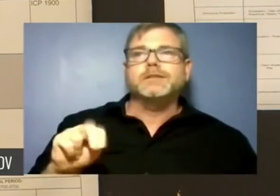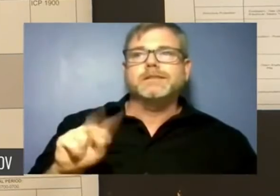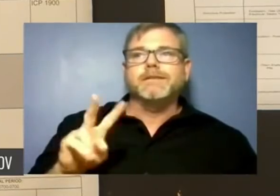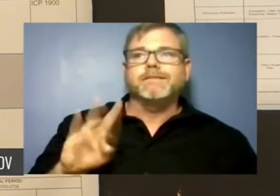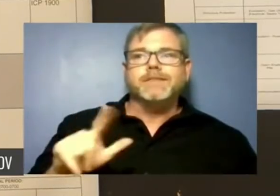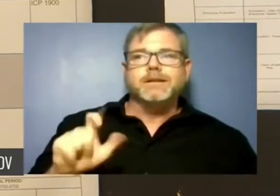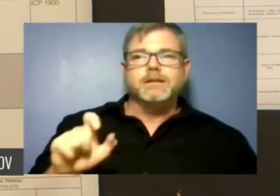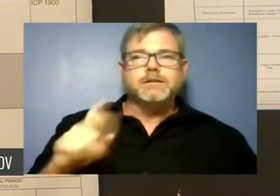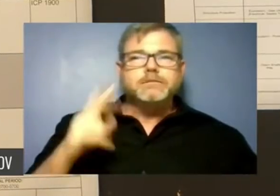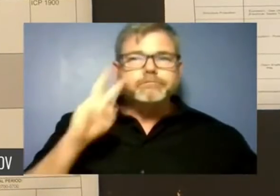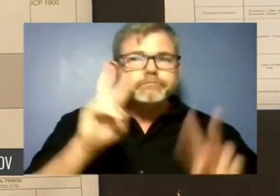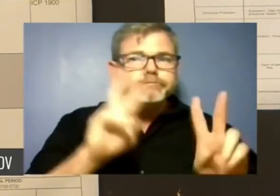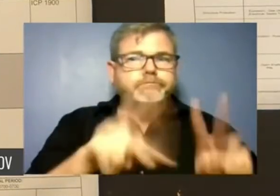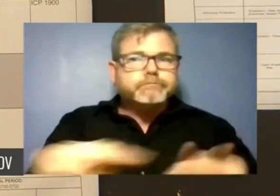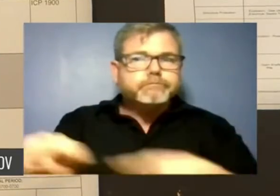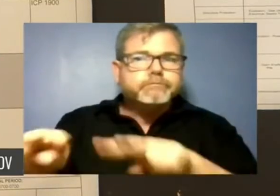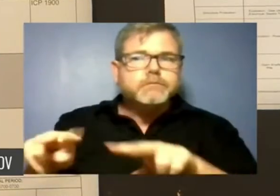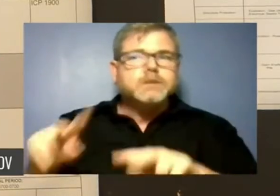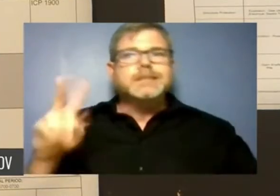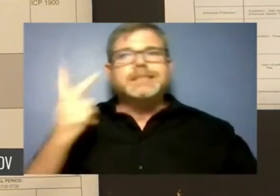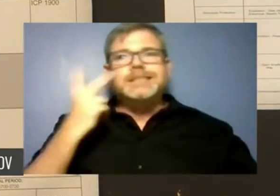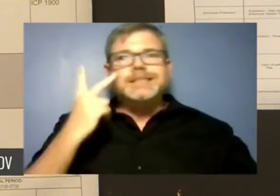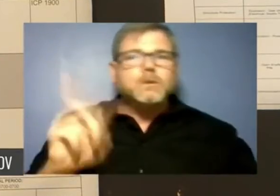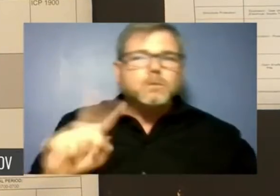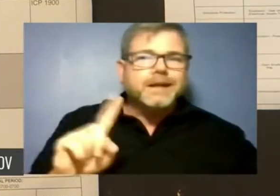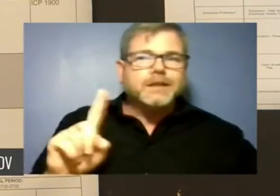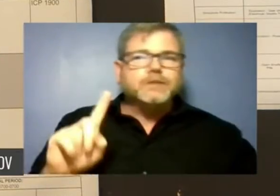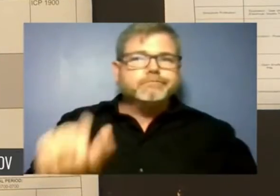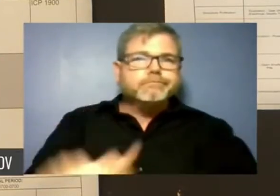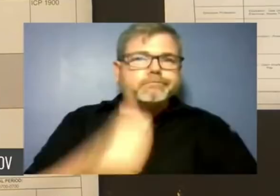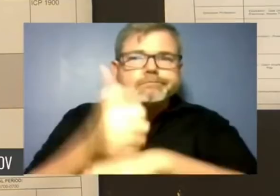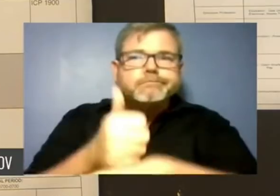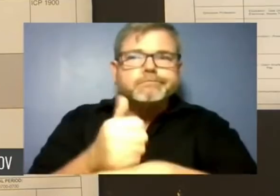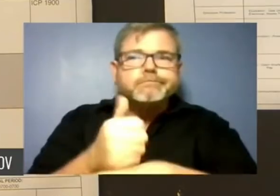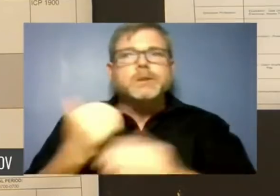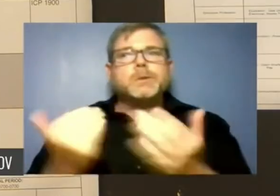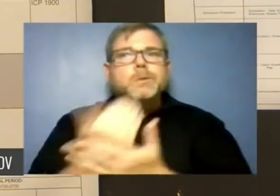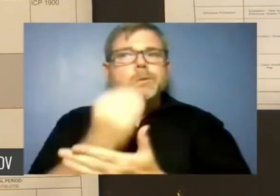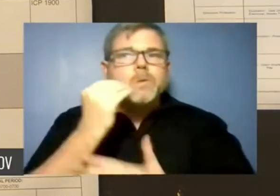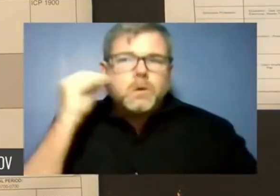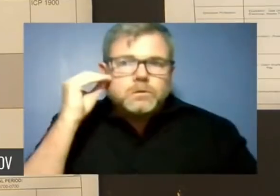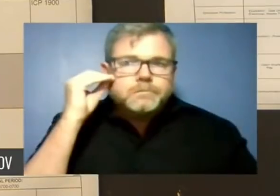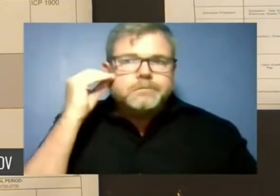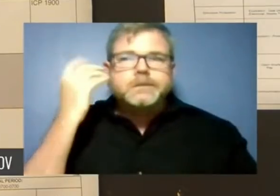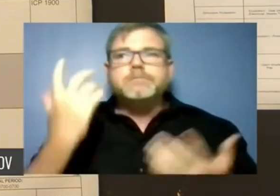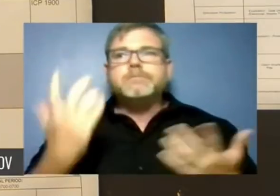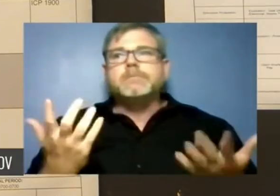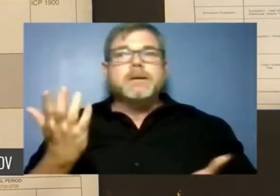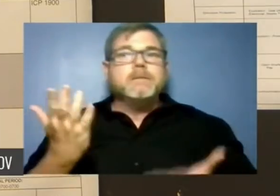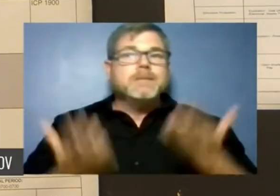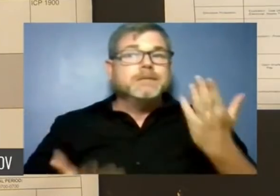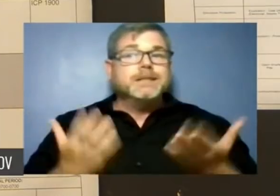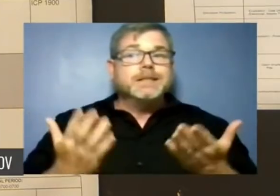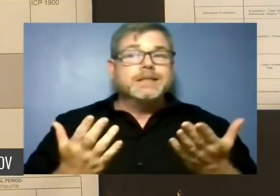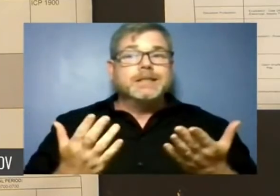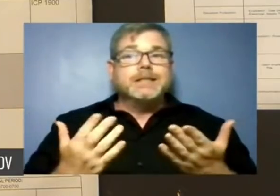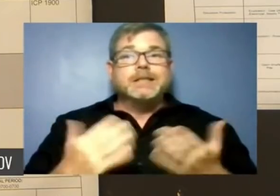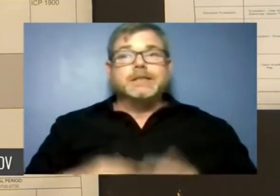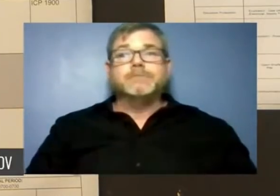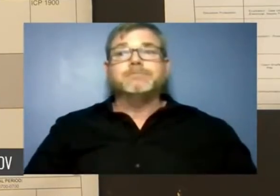identify those properties and actually bring some engineers in to see what it would take to get the infrastructure into those